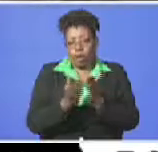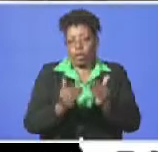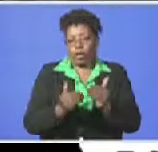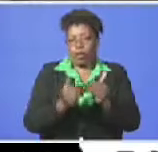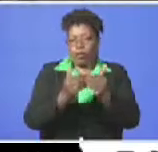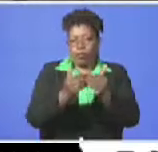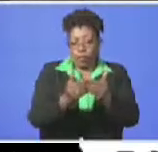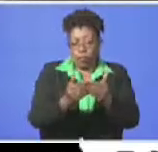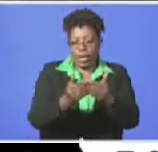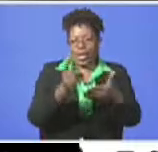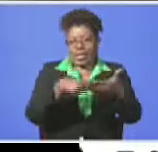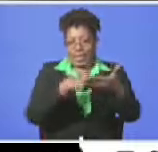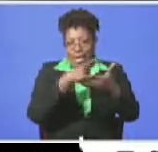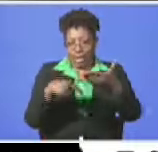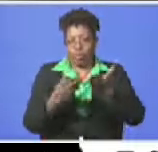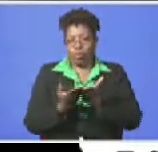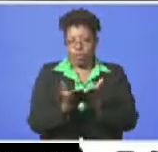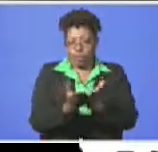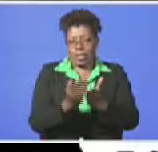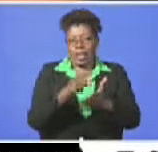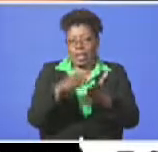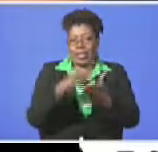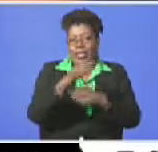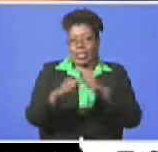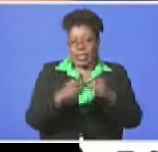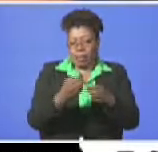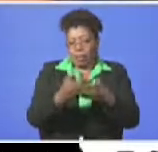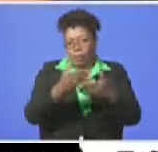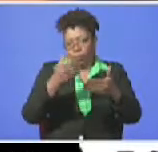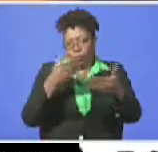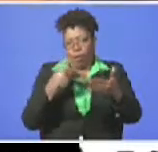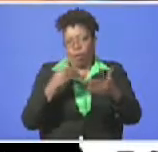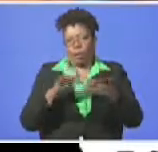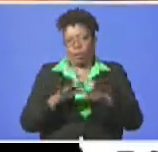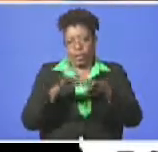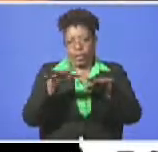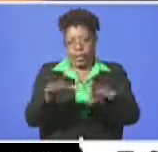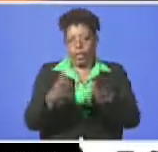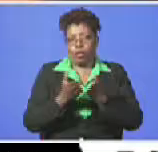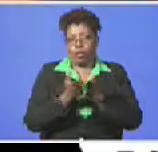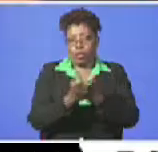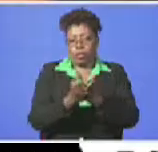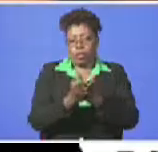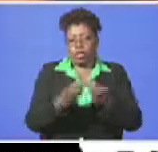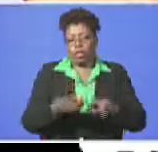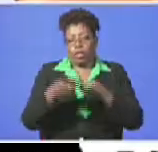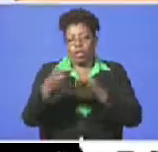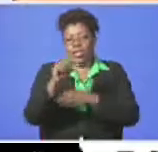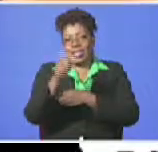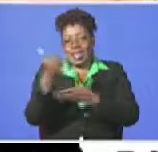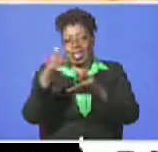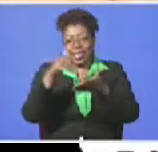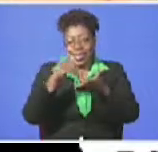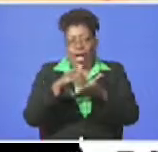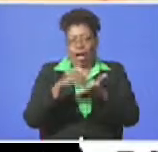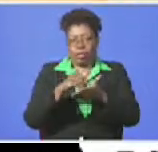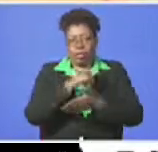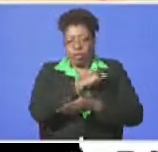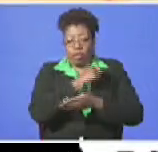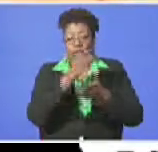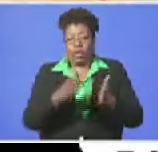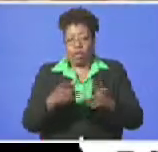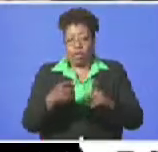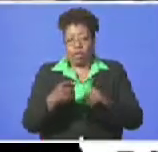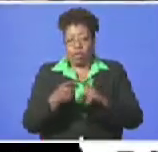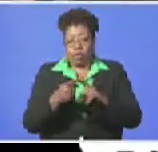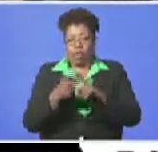however, and canceled cruises this year. Before the COVID-19 pandemic, cruise ships delivered some 10,000 tourists daily to our shores. However,